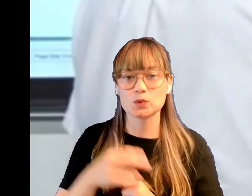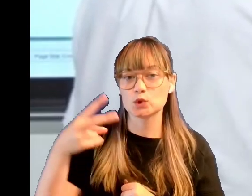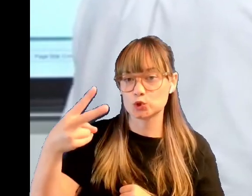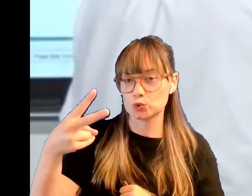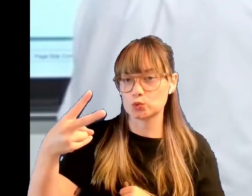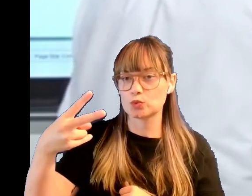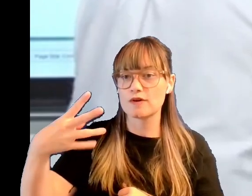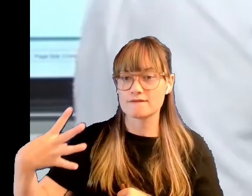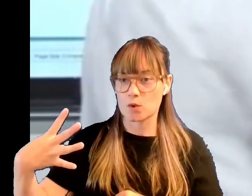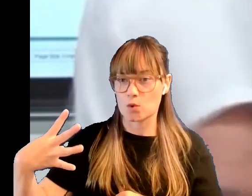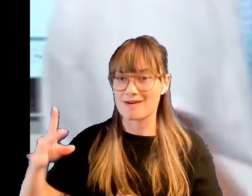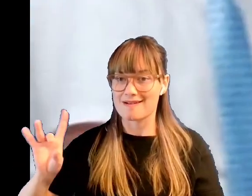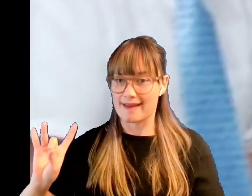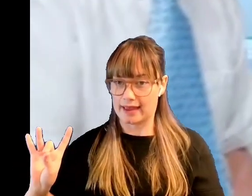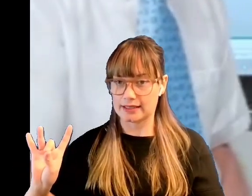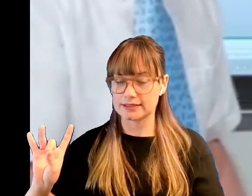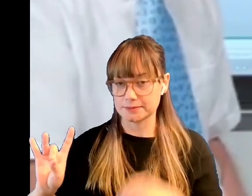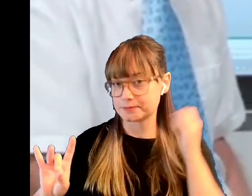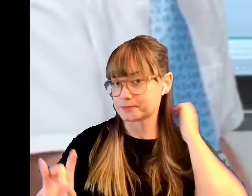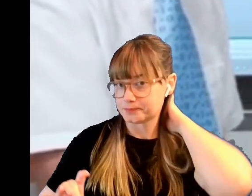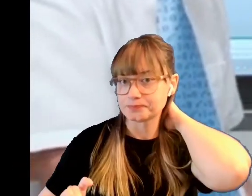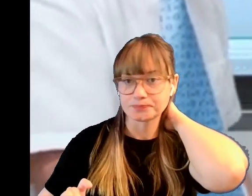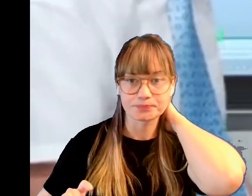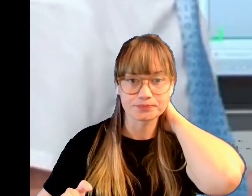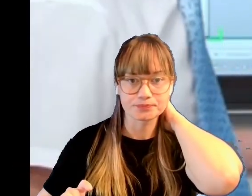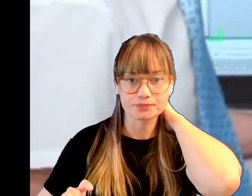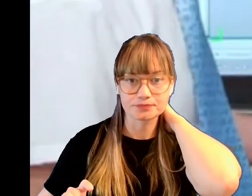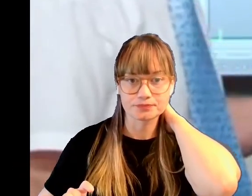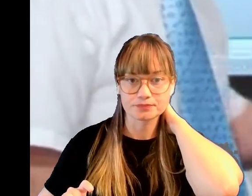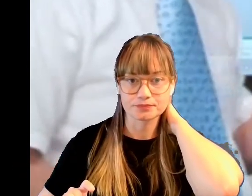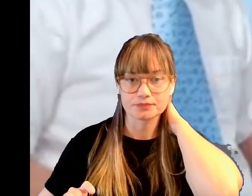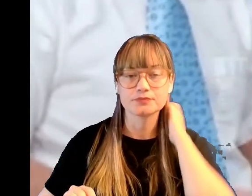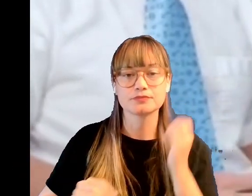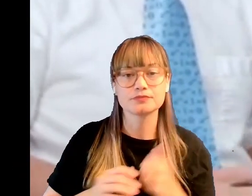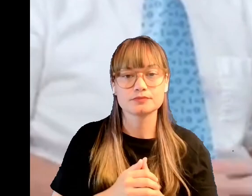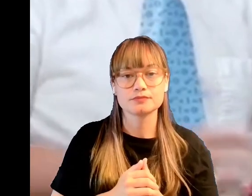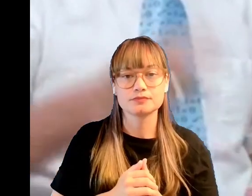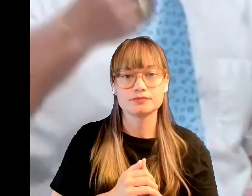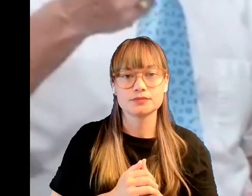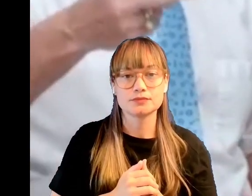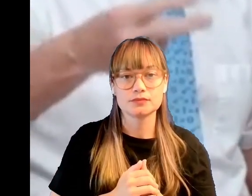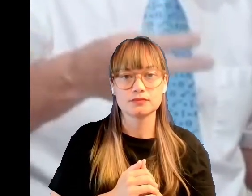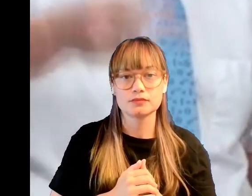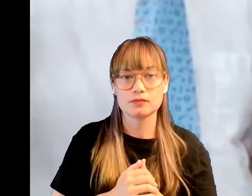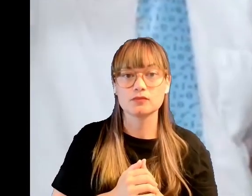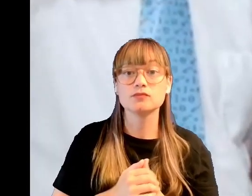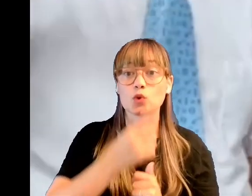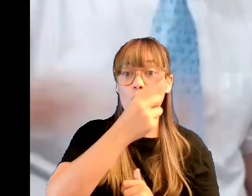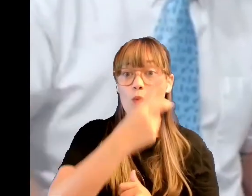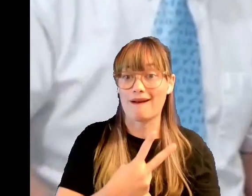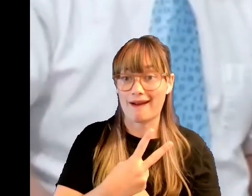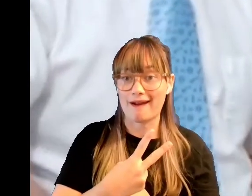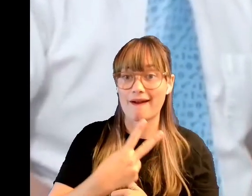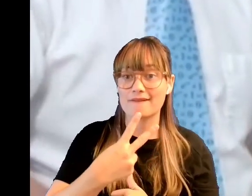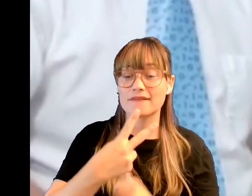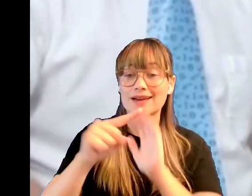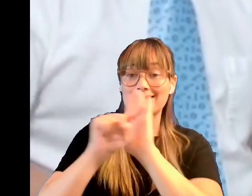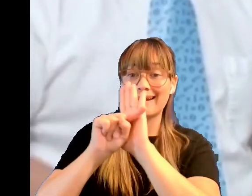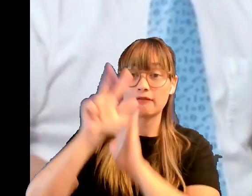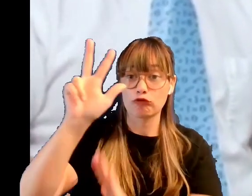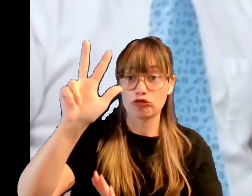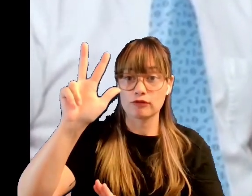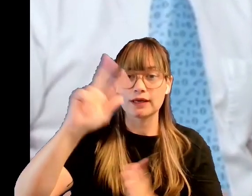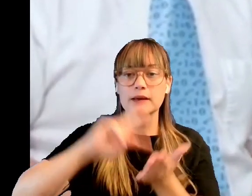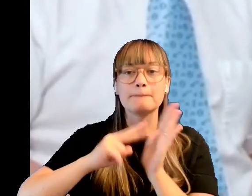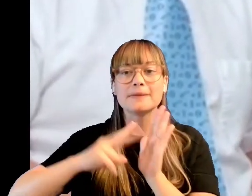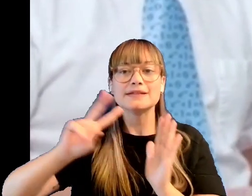one is 4, and this one is 8. Okay? 1/2 to the -3 is 1 over